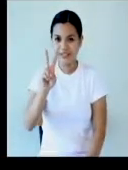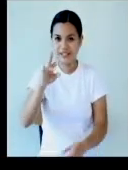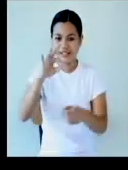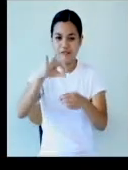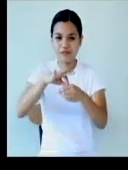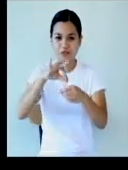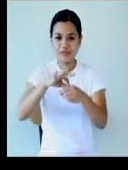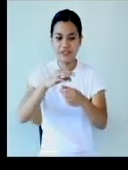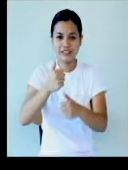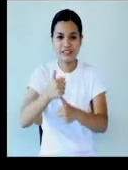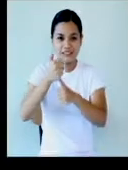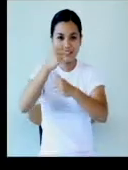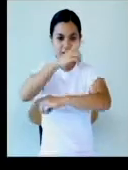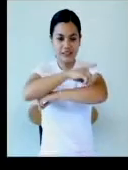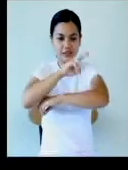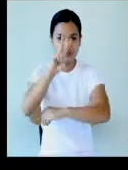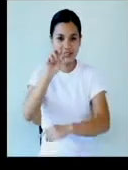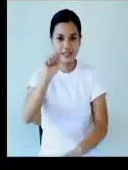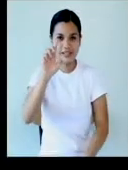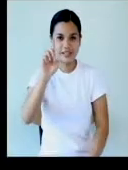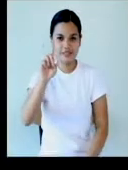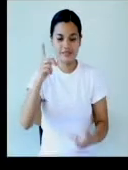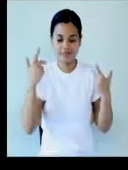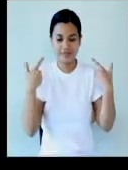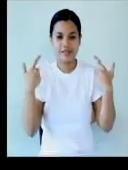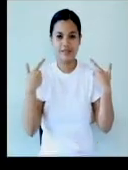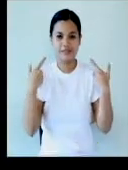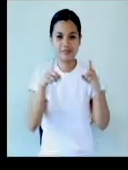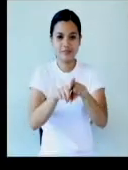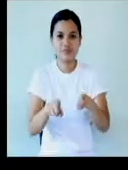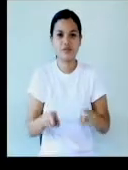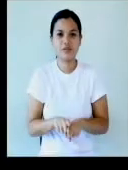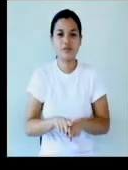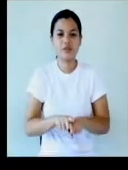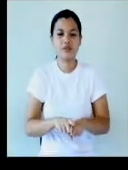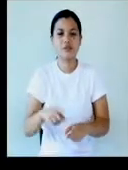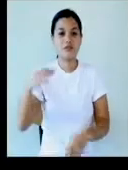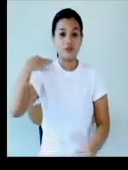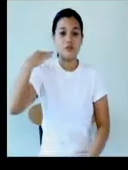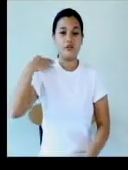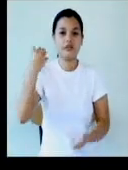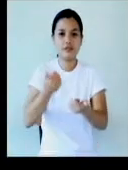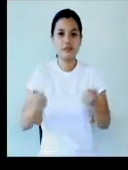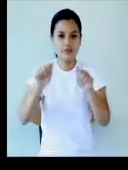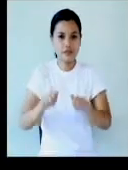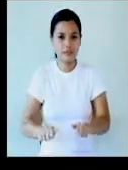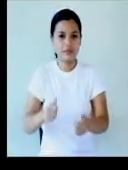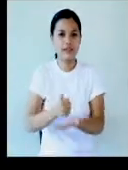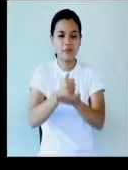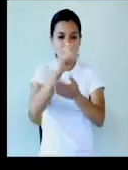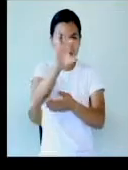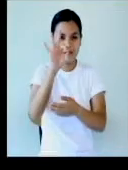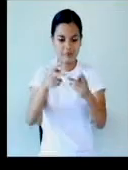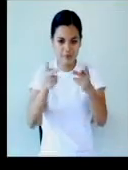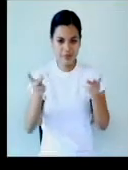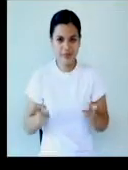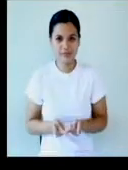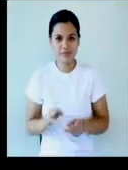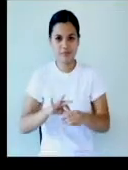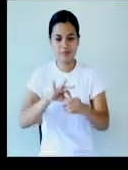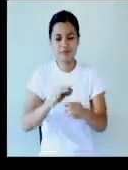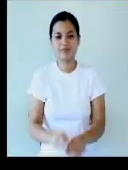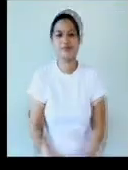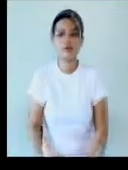PPCRV Voters Assistance Desks, or VAD, will also be present in voting centers. Volunteers will be available to help you find your